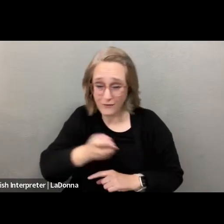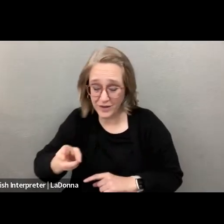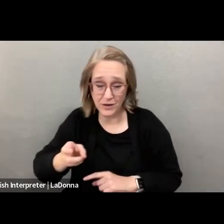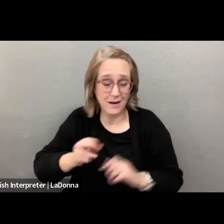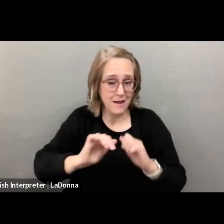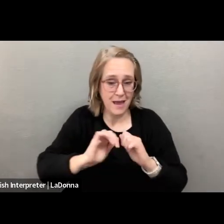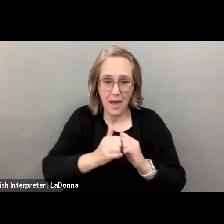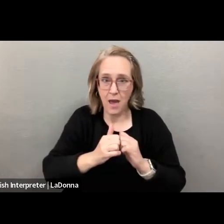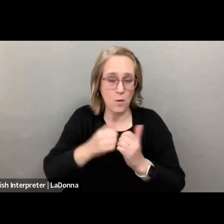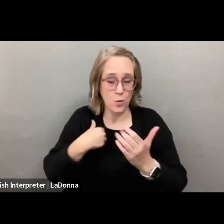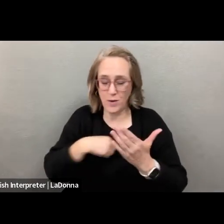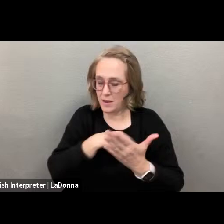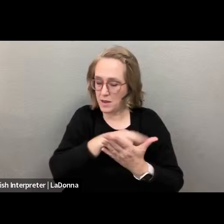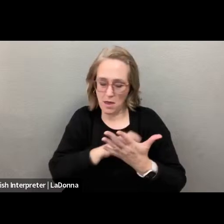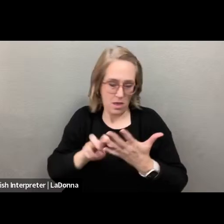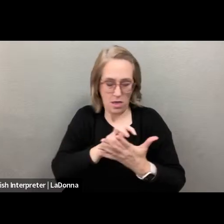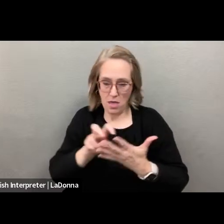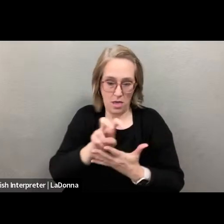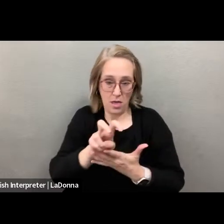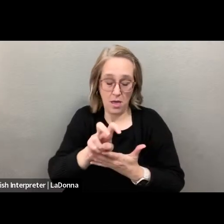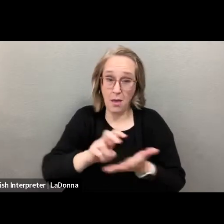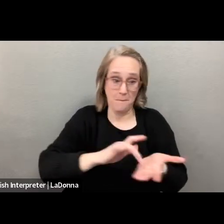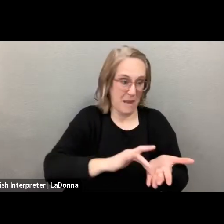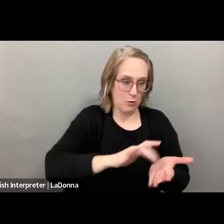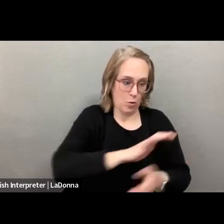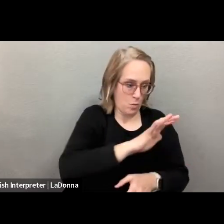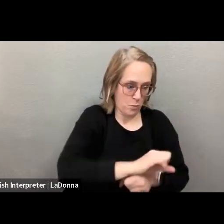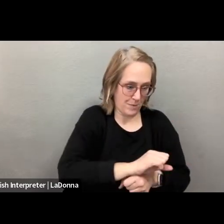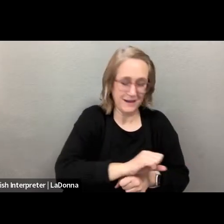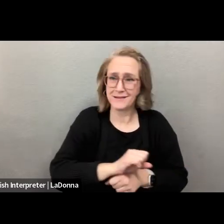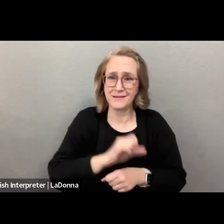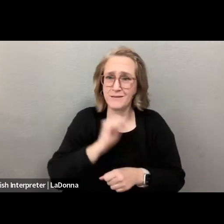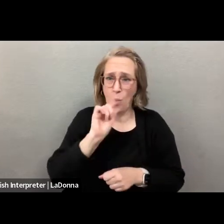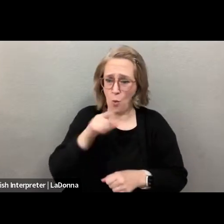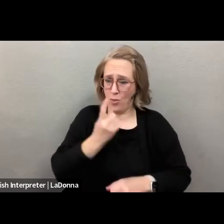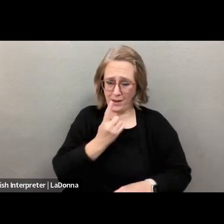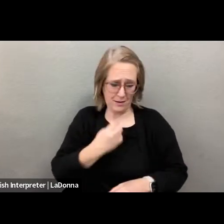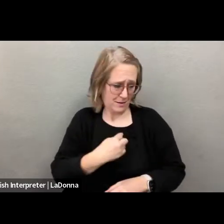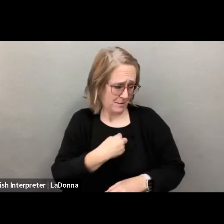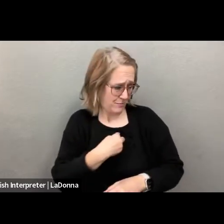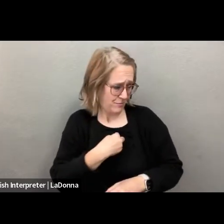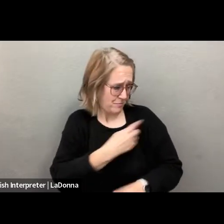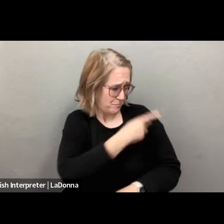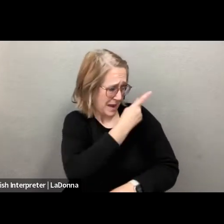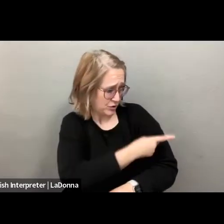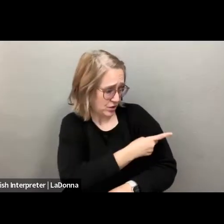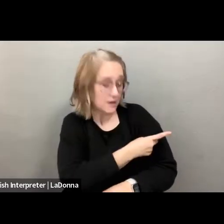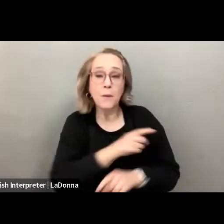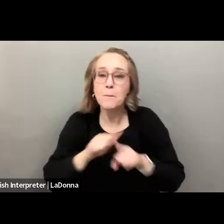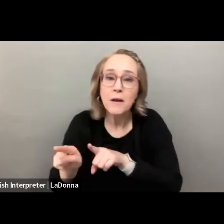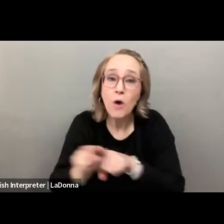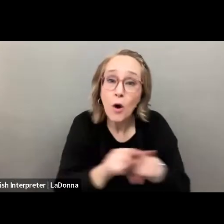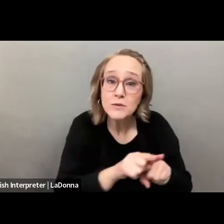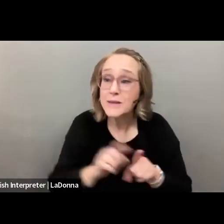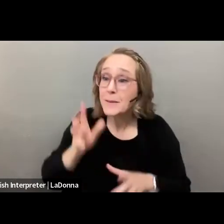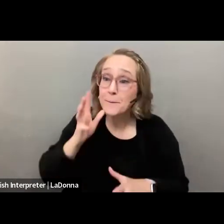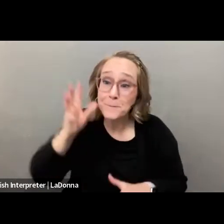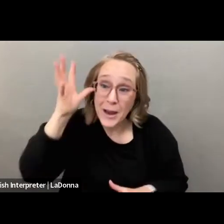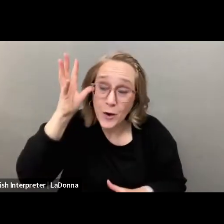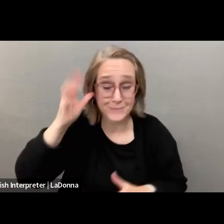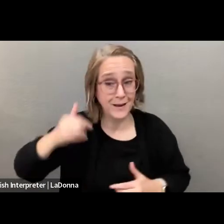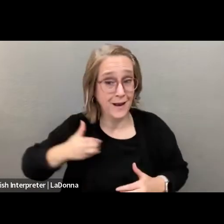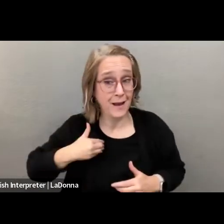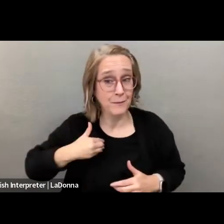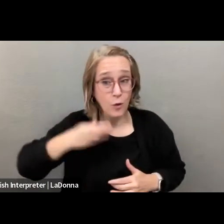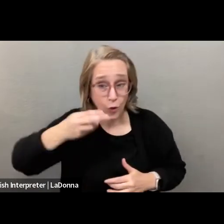healthcare appointments, not only as a patient, but I know, for example, me as a hard of hearing mom, and my daughter has typical